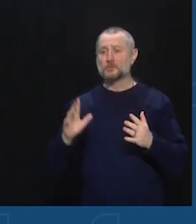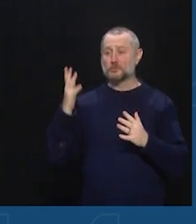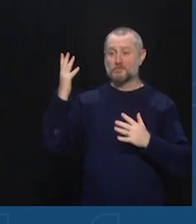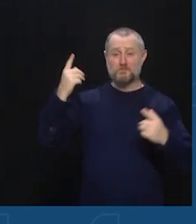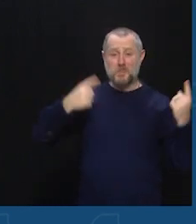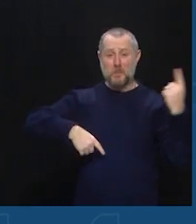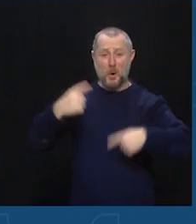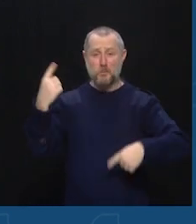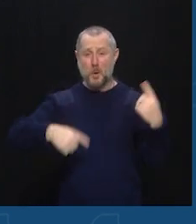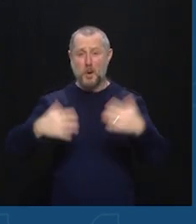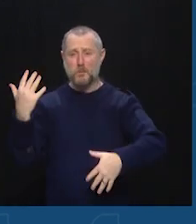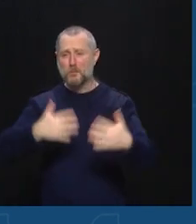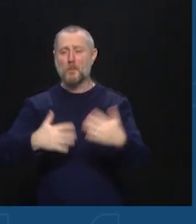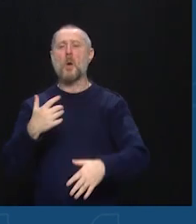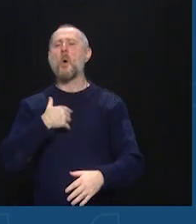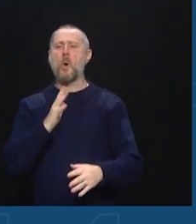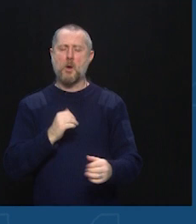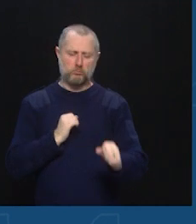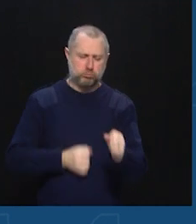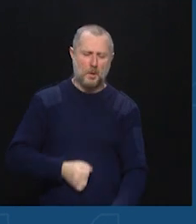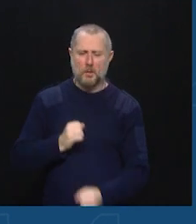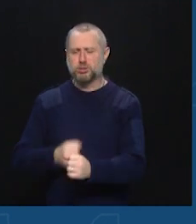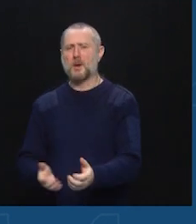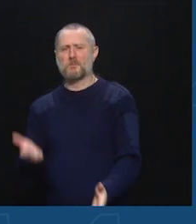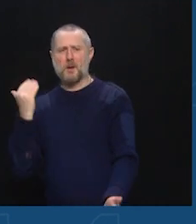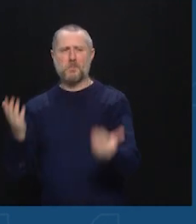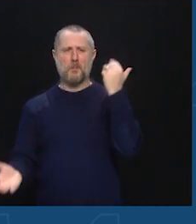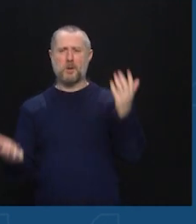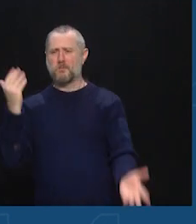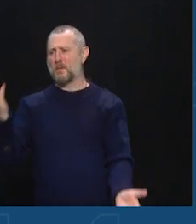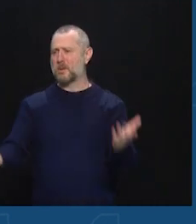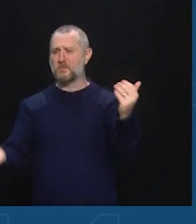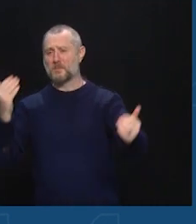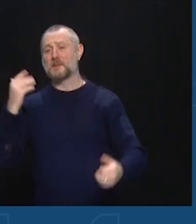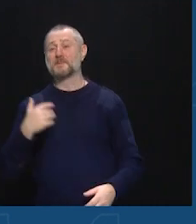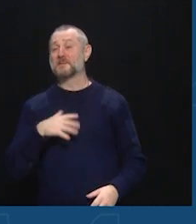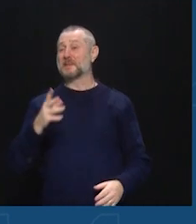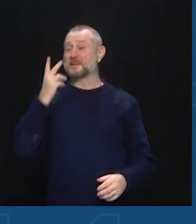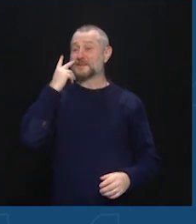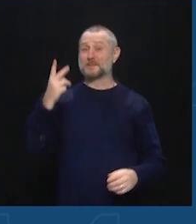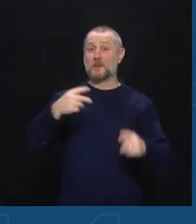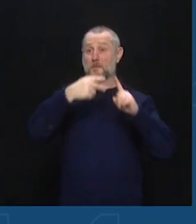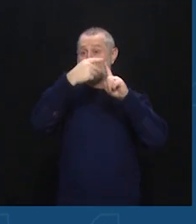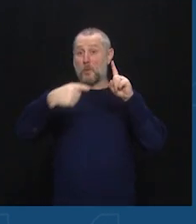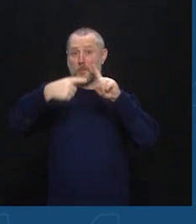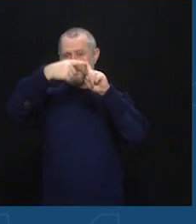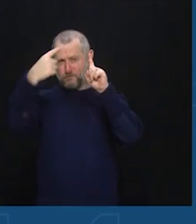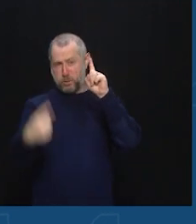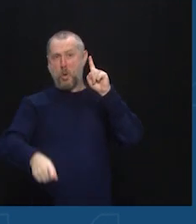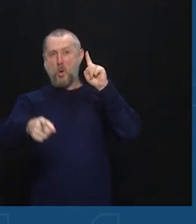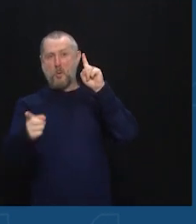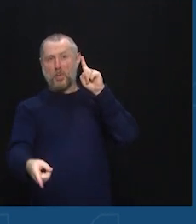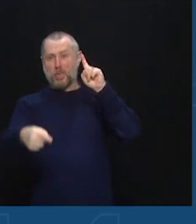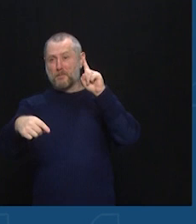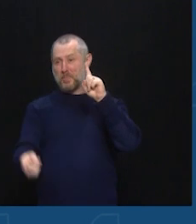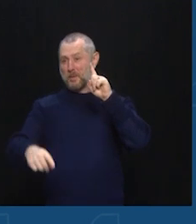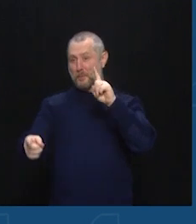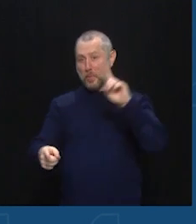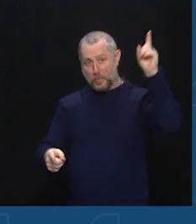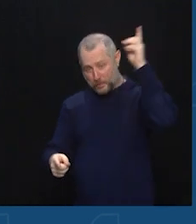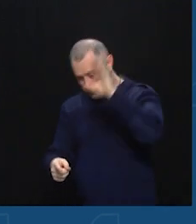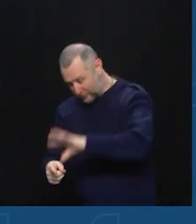down across the roads. And again, if you see a wire down, do not touch it. It is very likely to